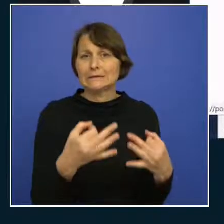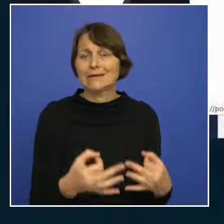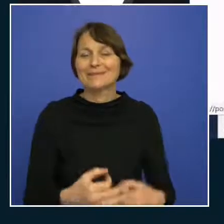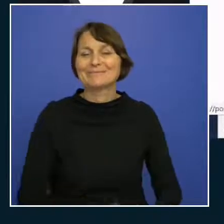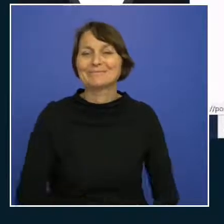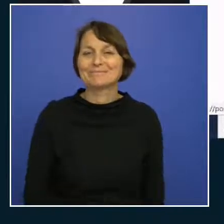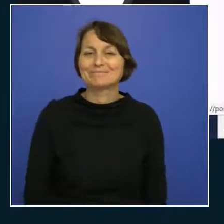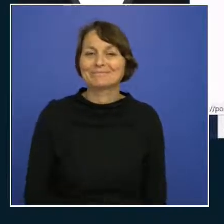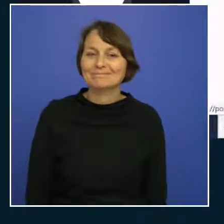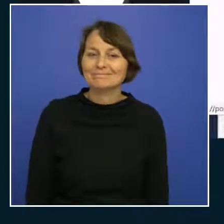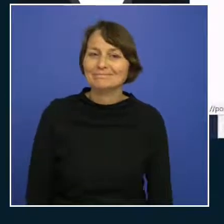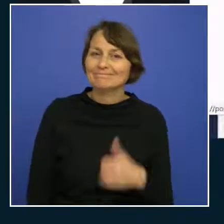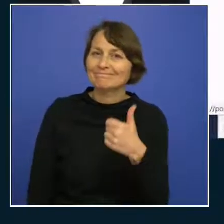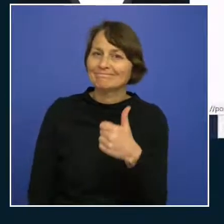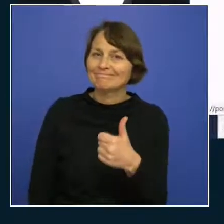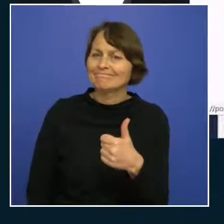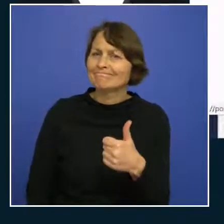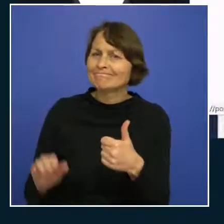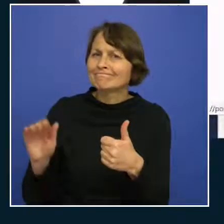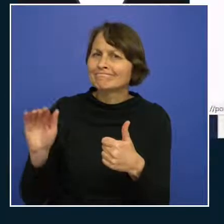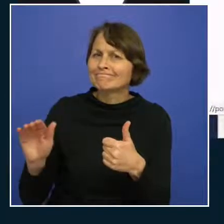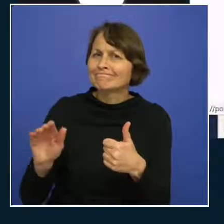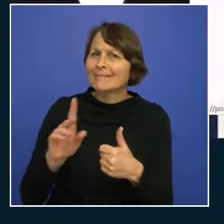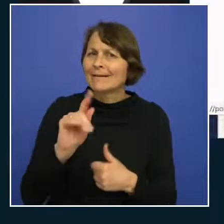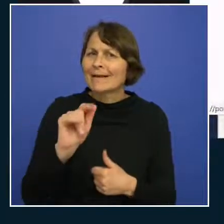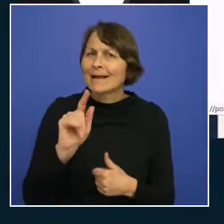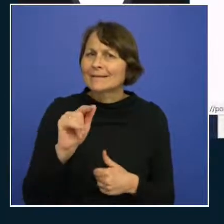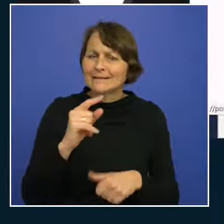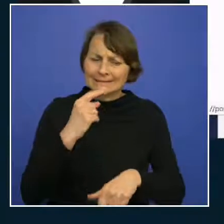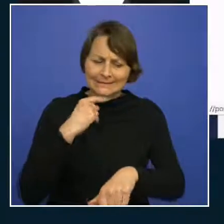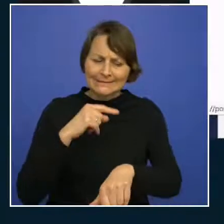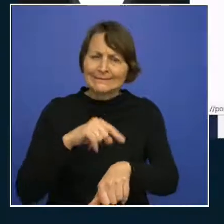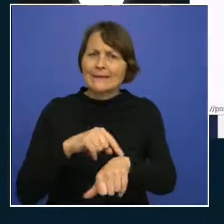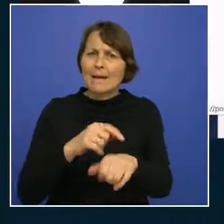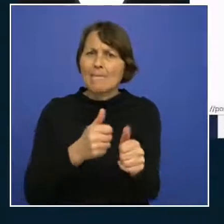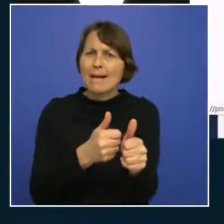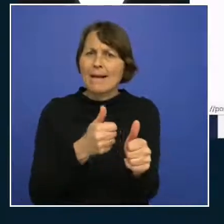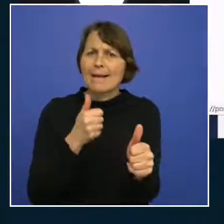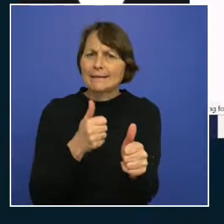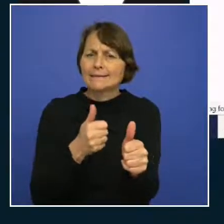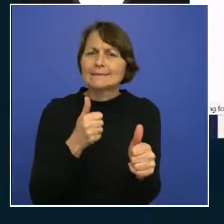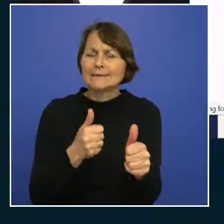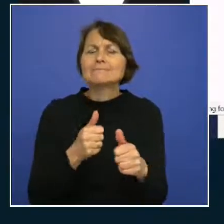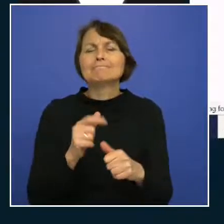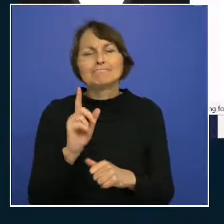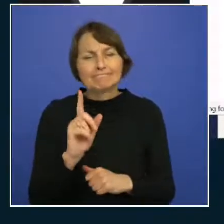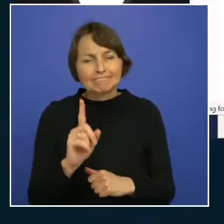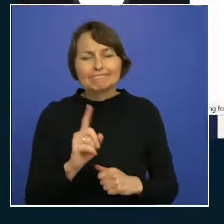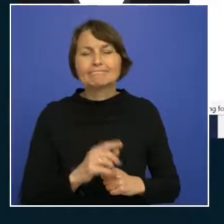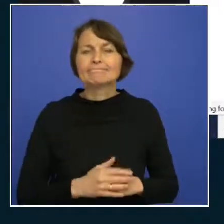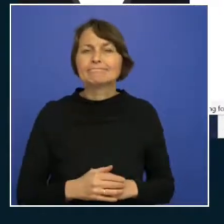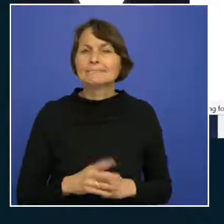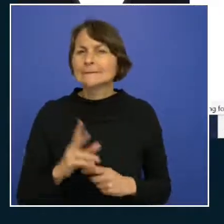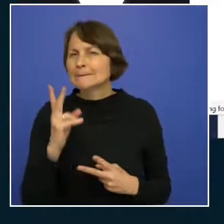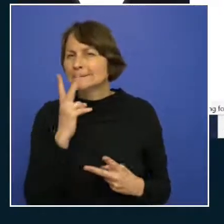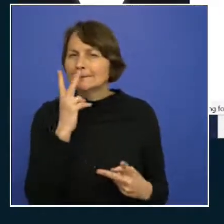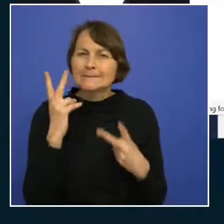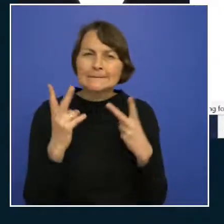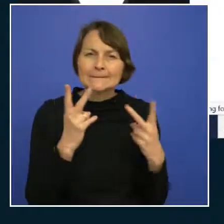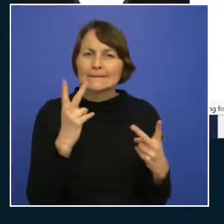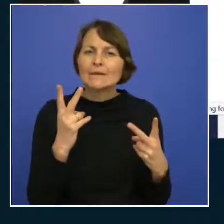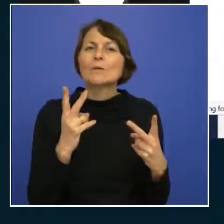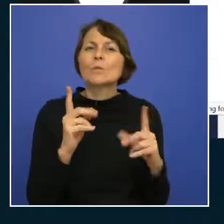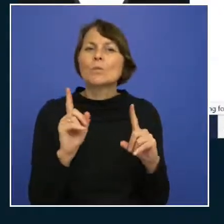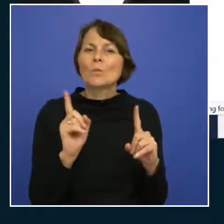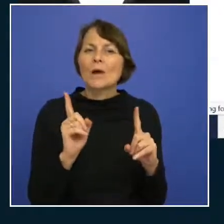Awesome. Kathy, just you mentioned about latency. I think in exploring, which region should we choose was